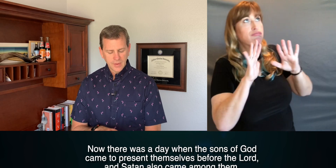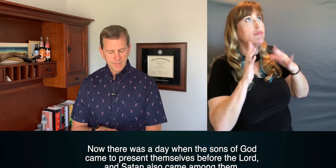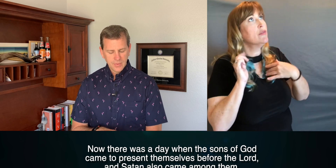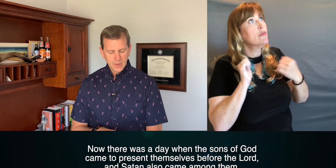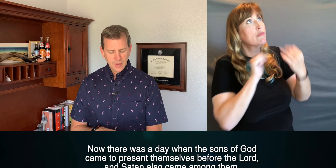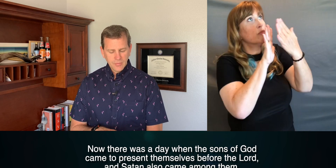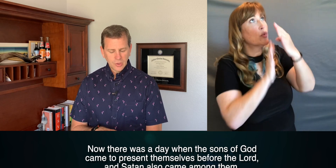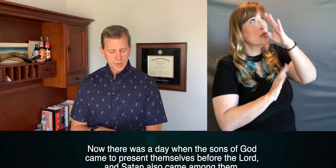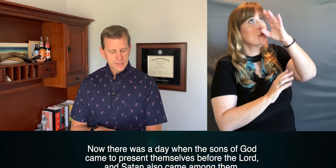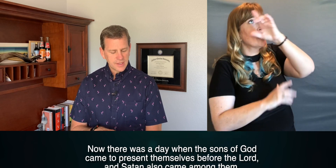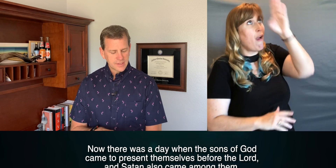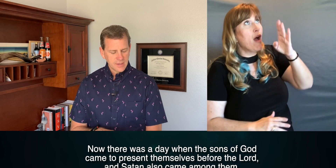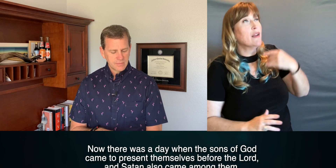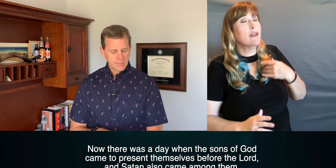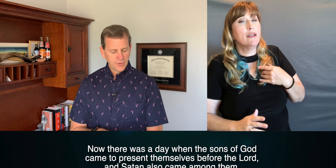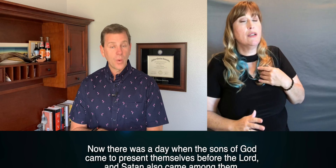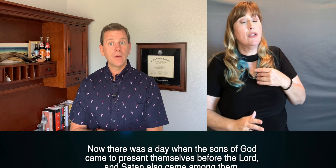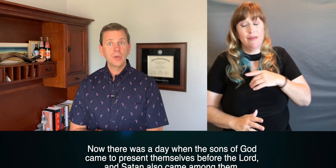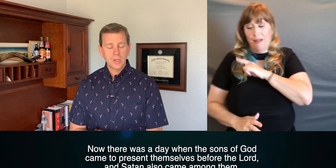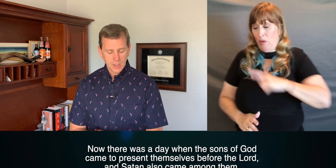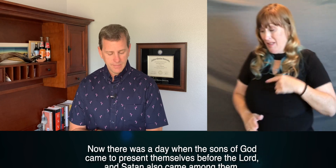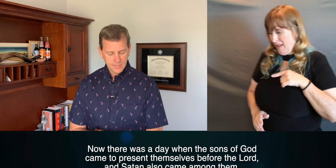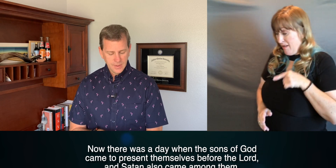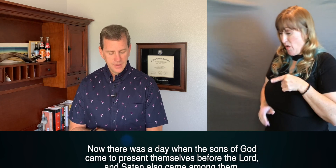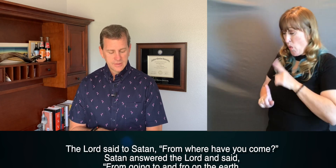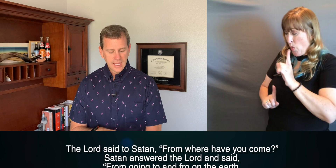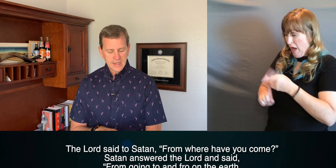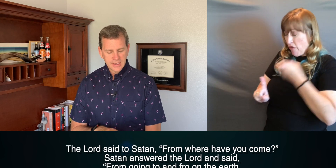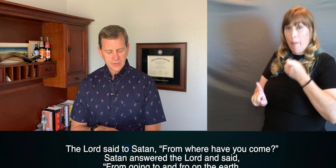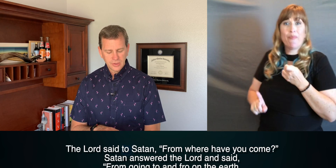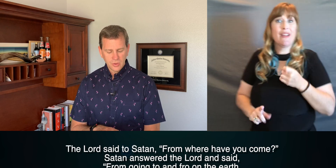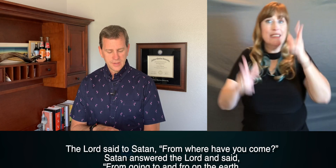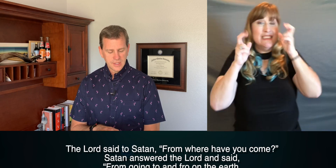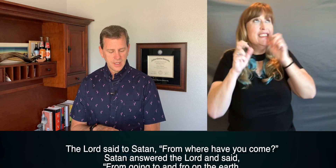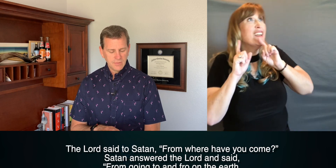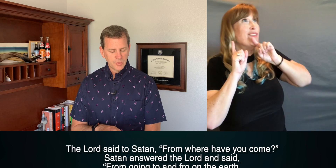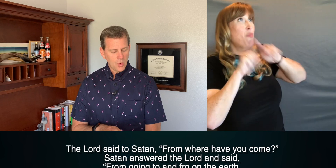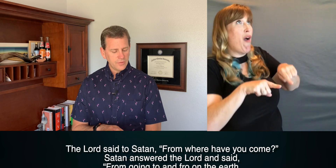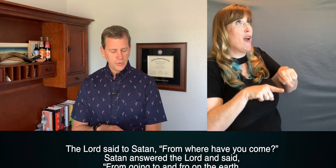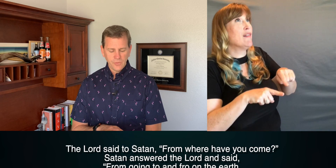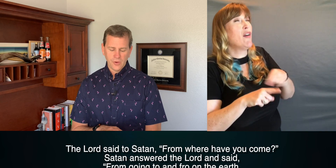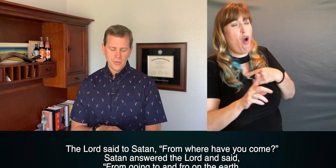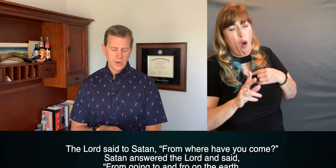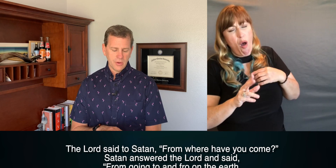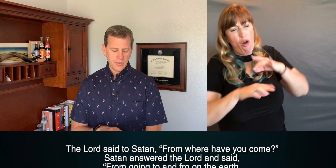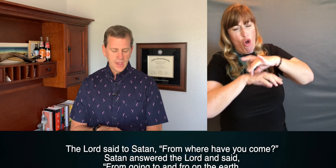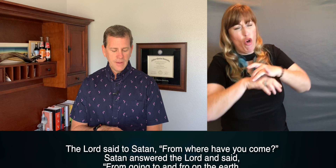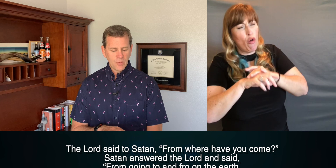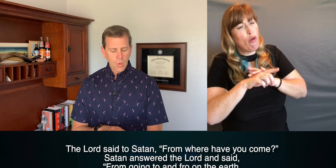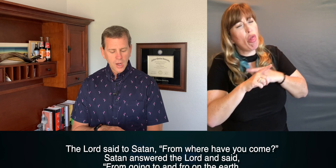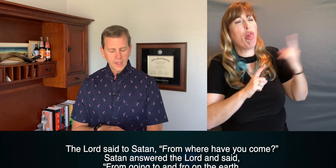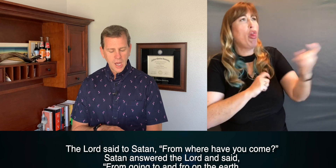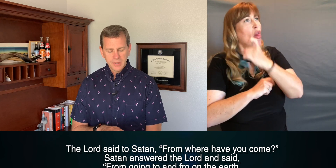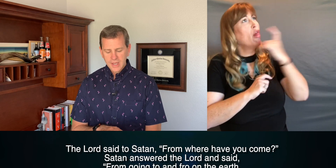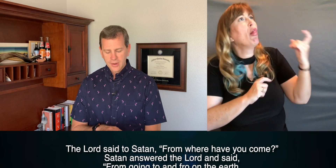among them. The Lord said to Satan, 'From where have you come?' Satan answered the Lord and said, 'From going to and fro on the earth, and